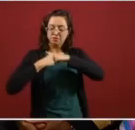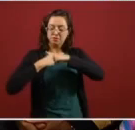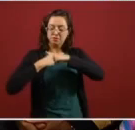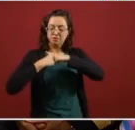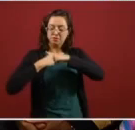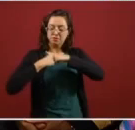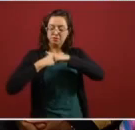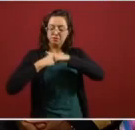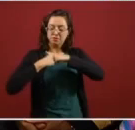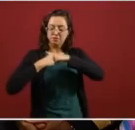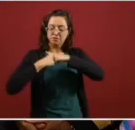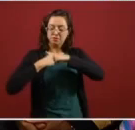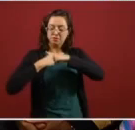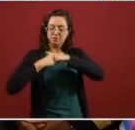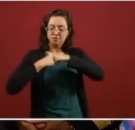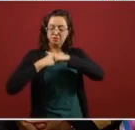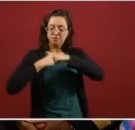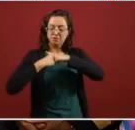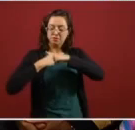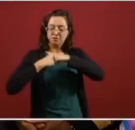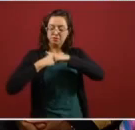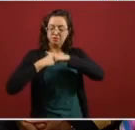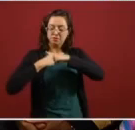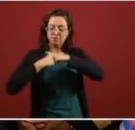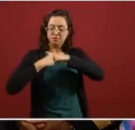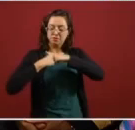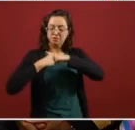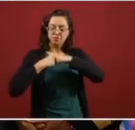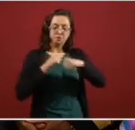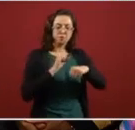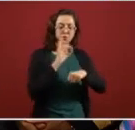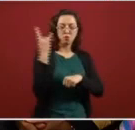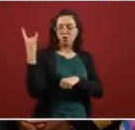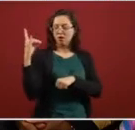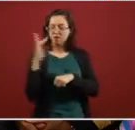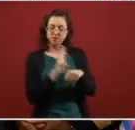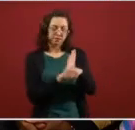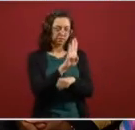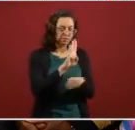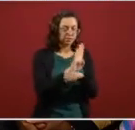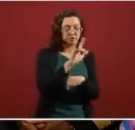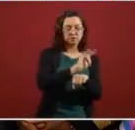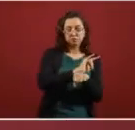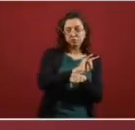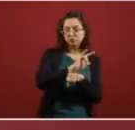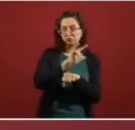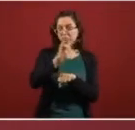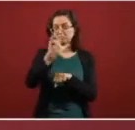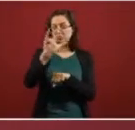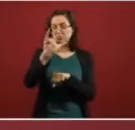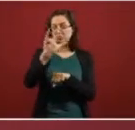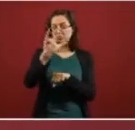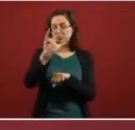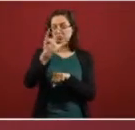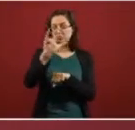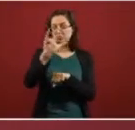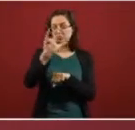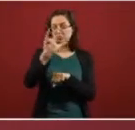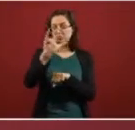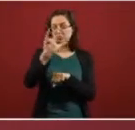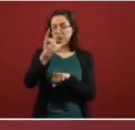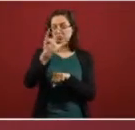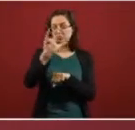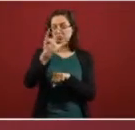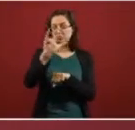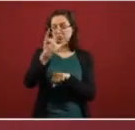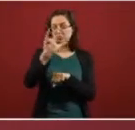Between the frontal area between Bolivia and Brazil. Y de ahí salir a Perú. And then from there